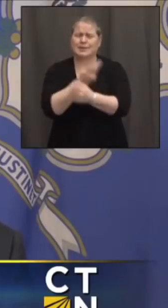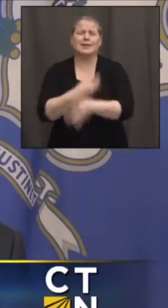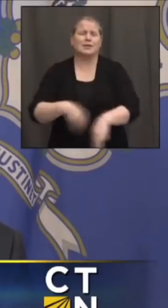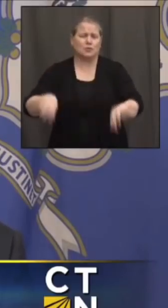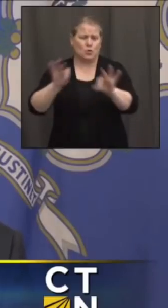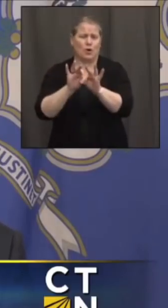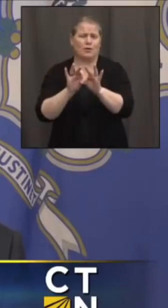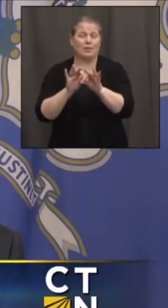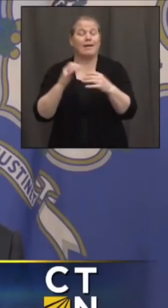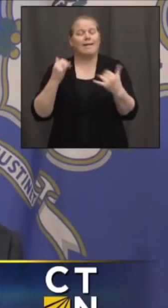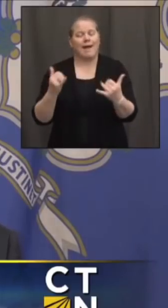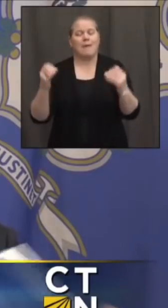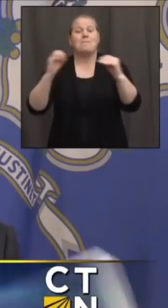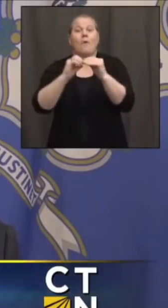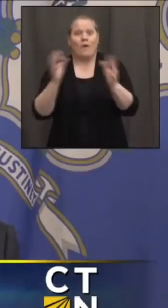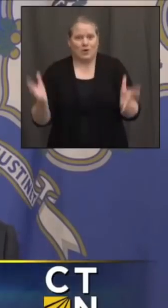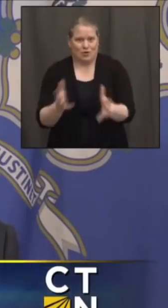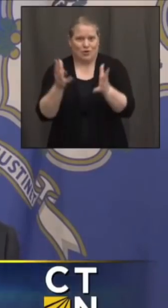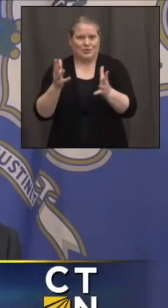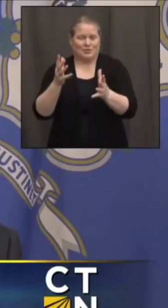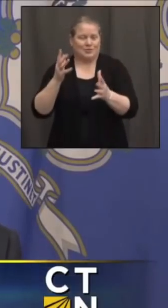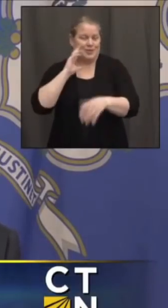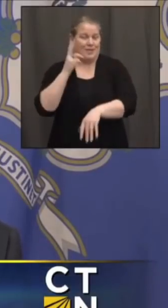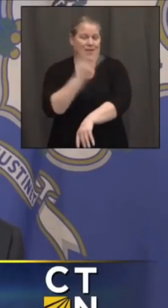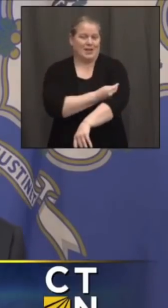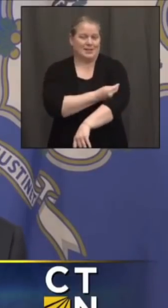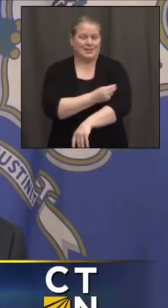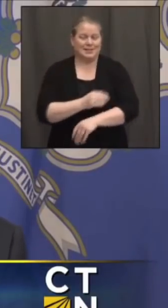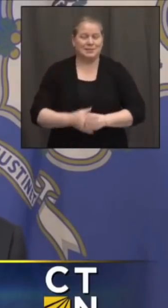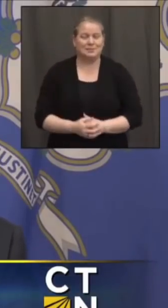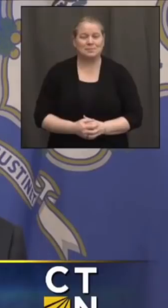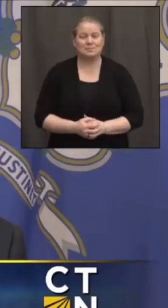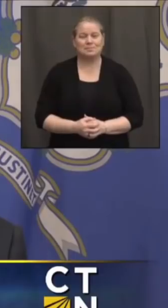some encouragement to take the vaccine.